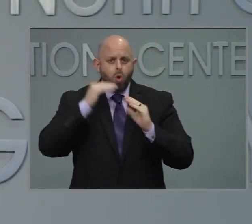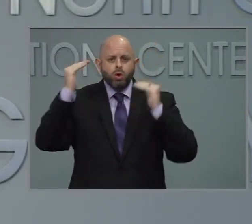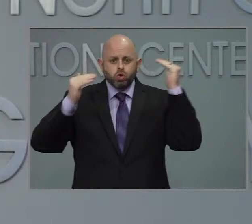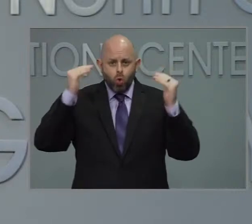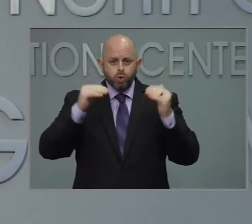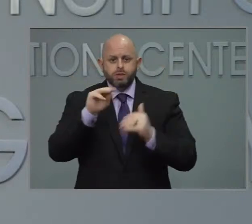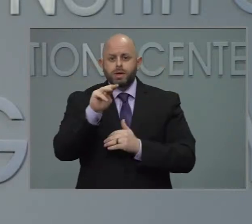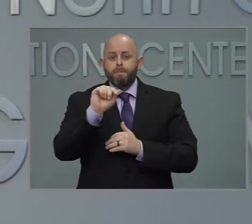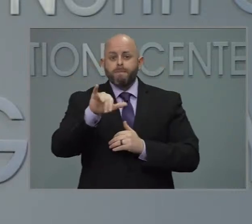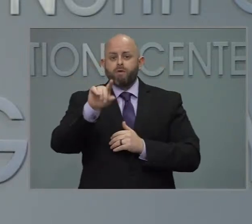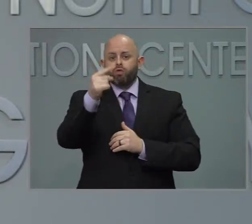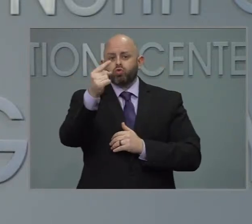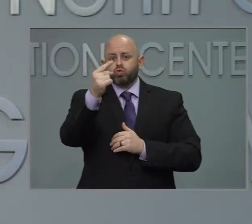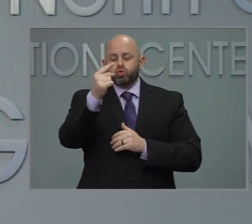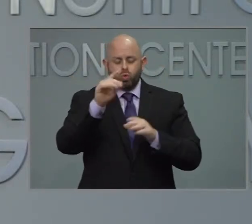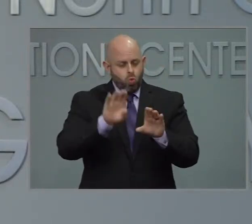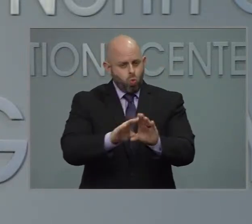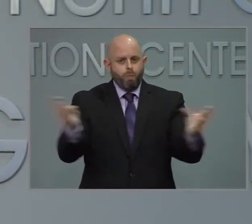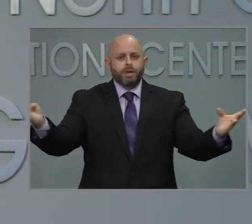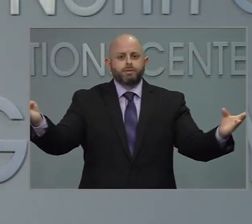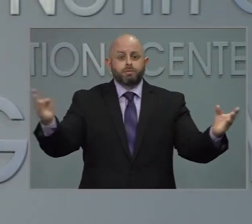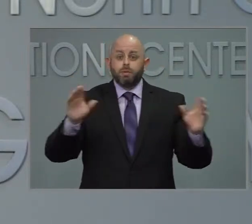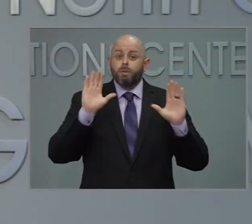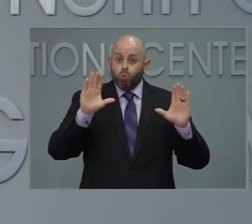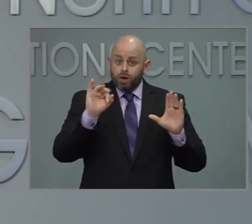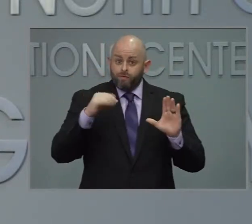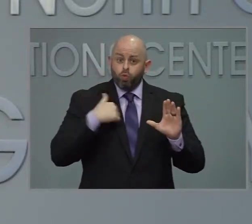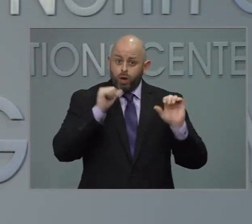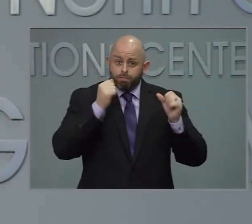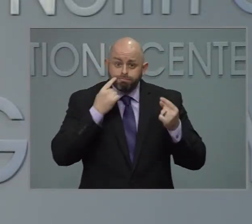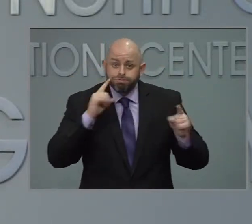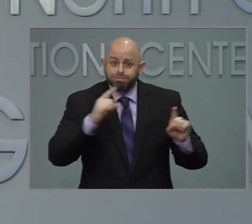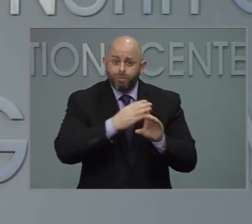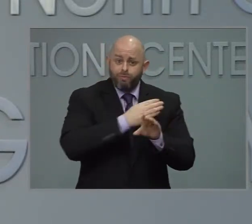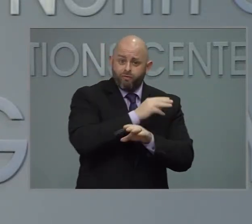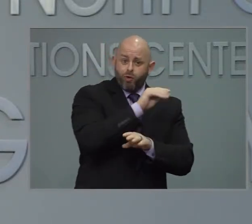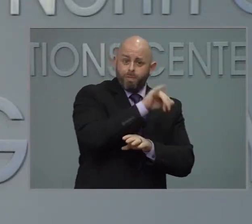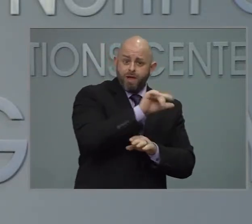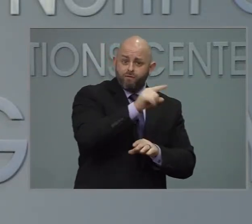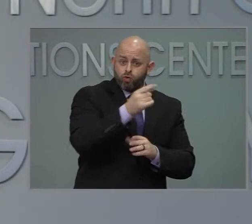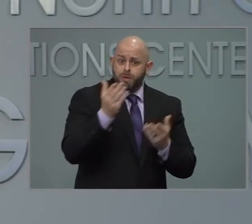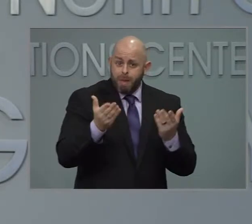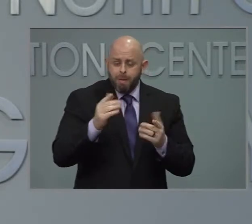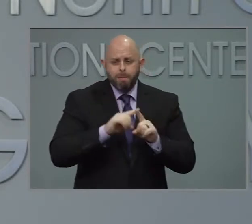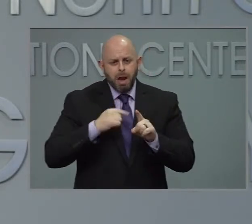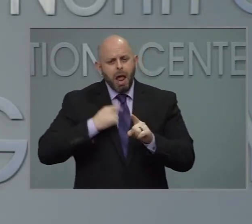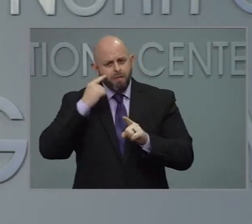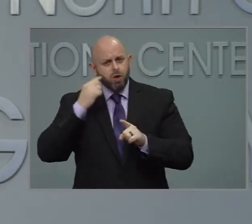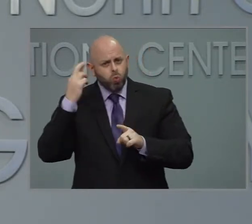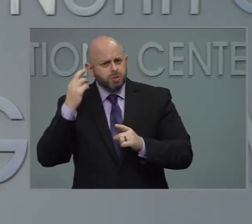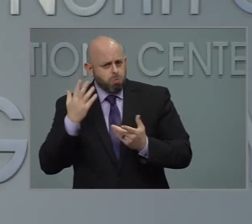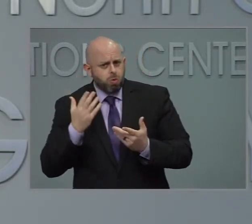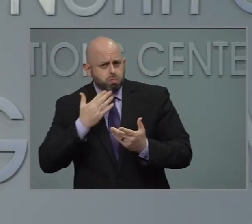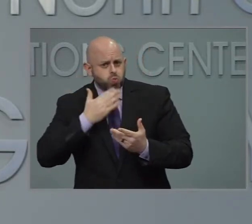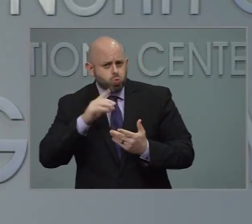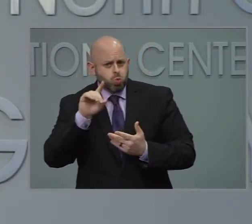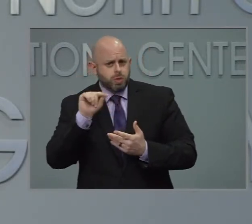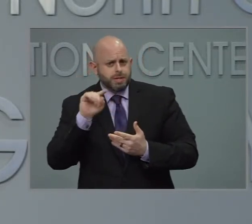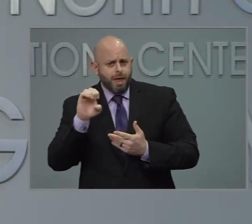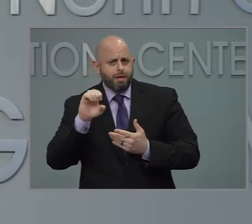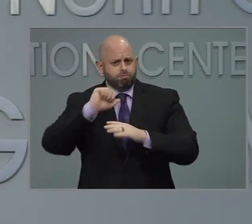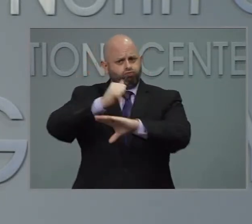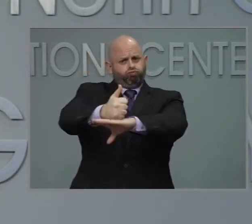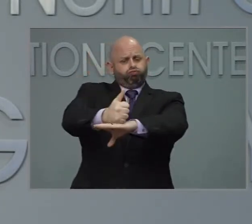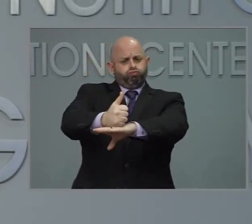1st. It would be great if we could get there even faster than that, but I think this is a reasonable challenge by the